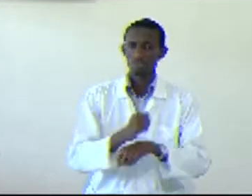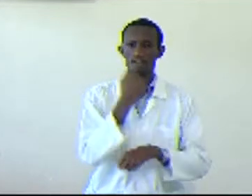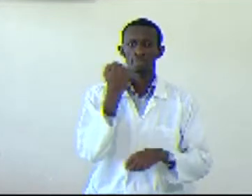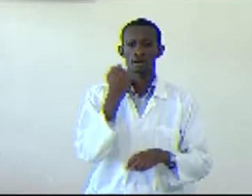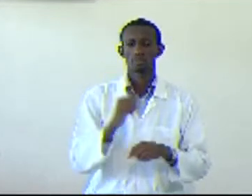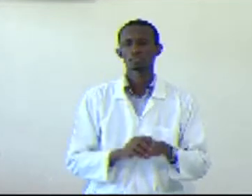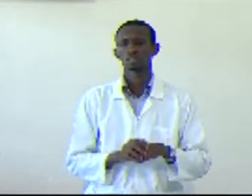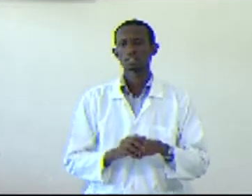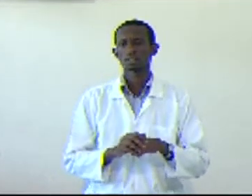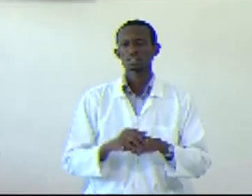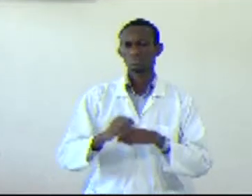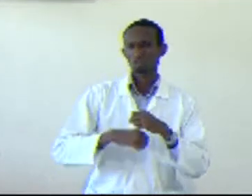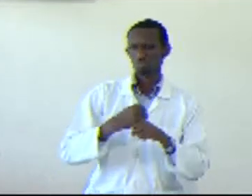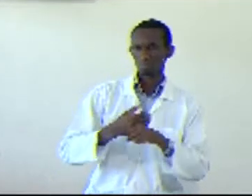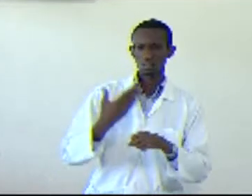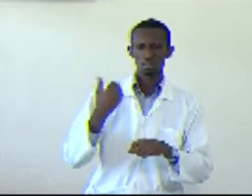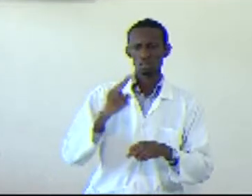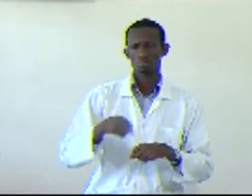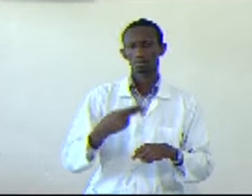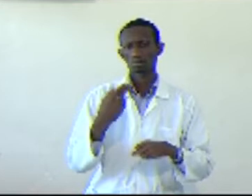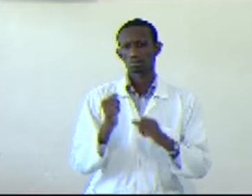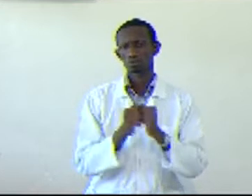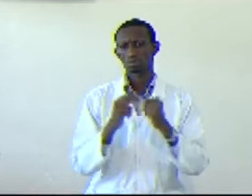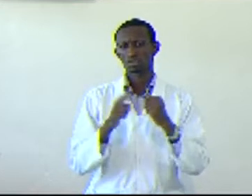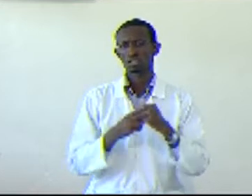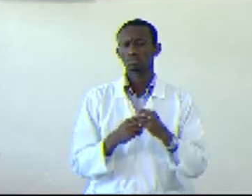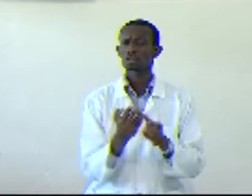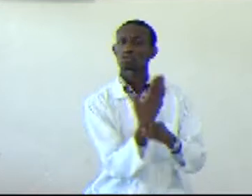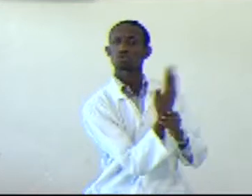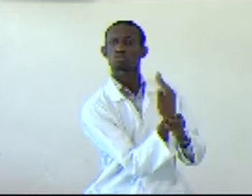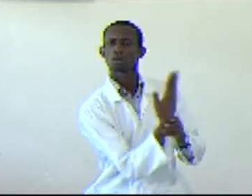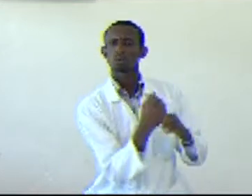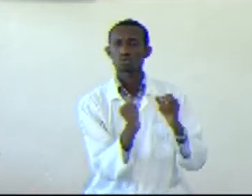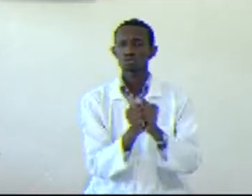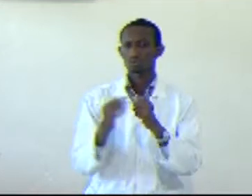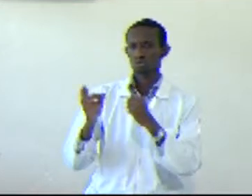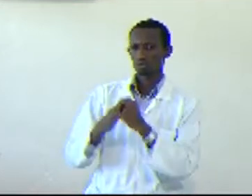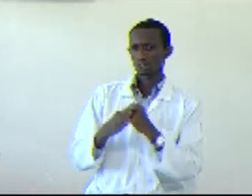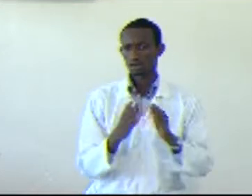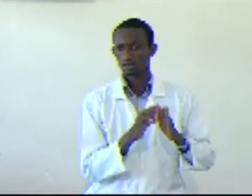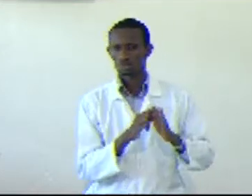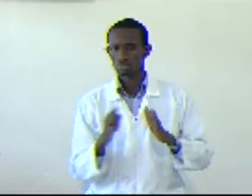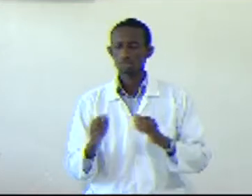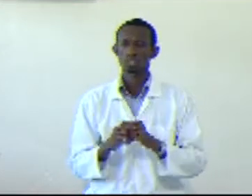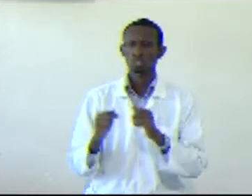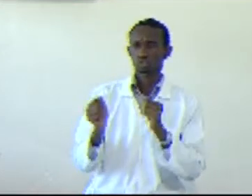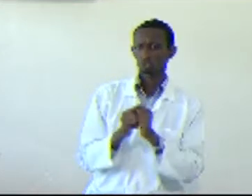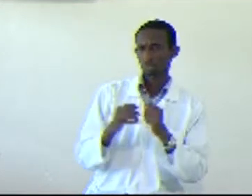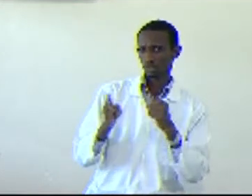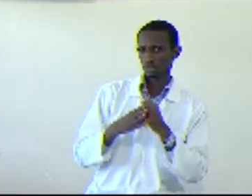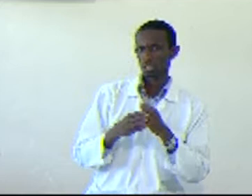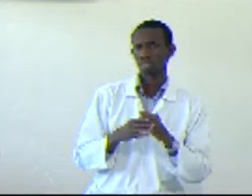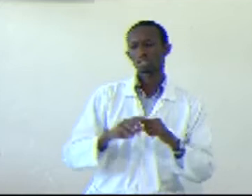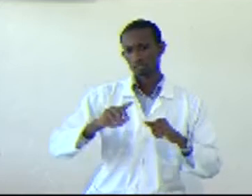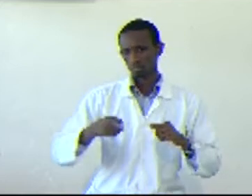on this, what we are explaining, page number, it is 118 up to 119.